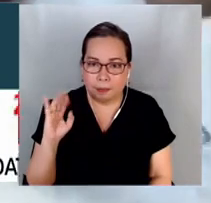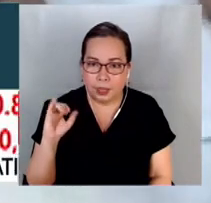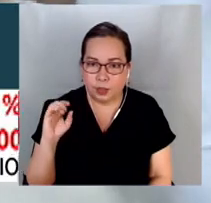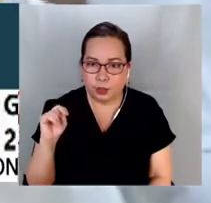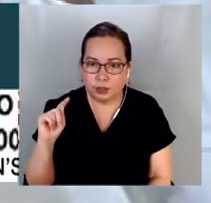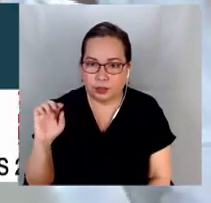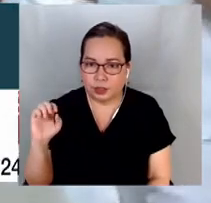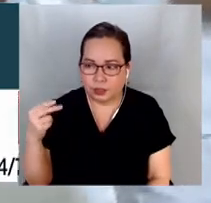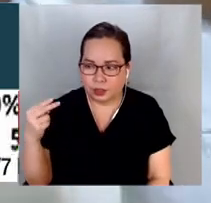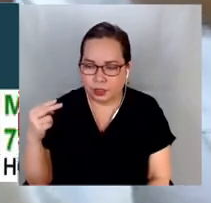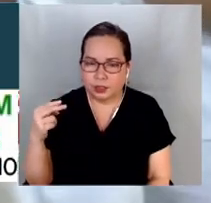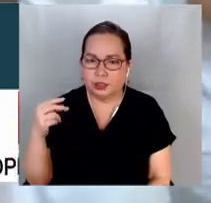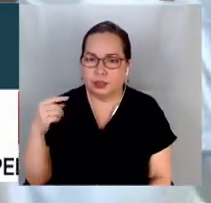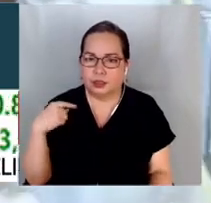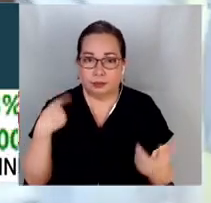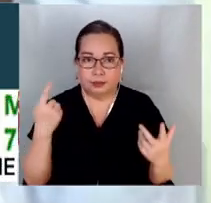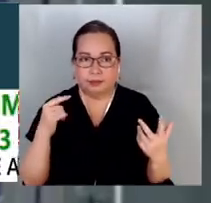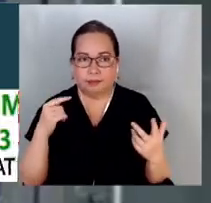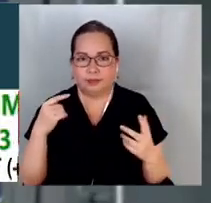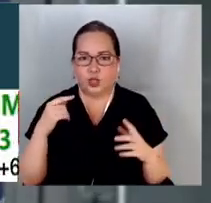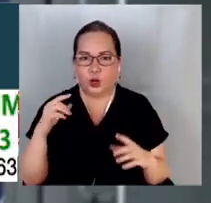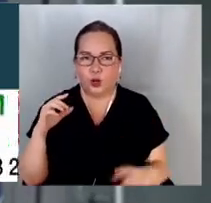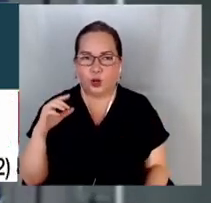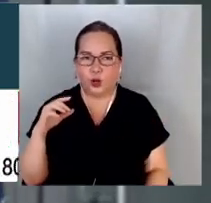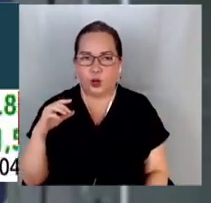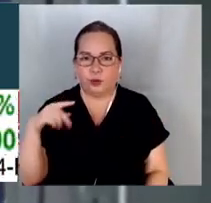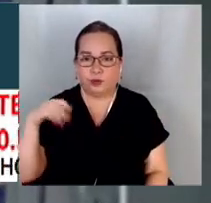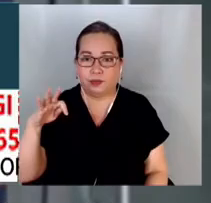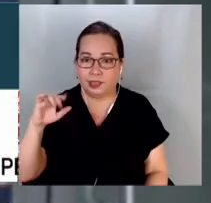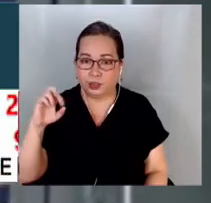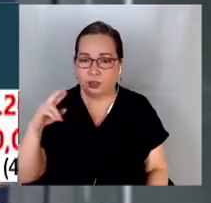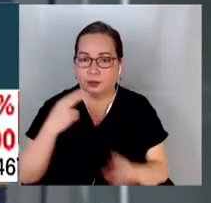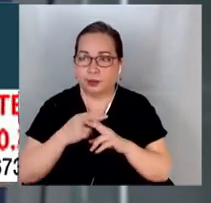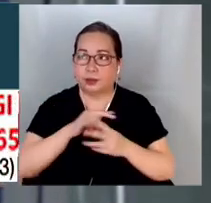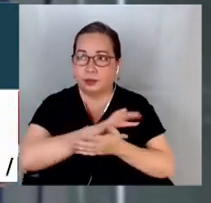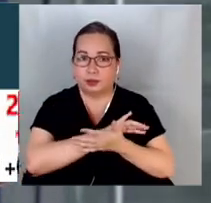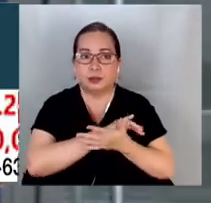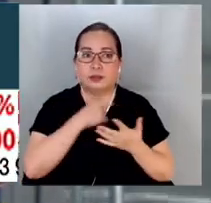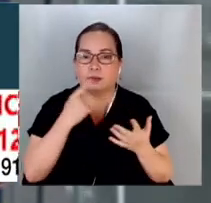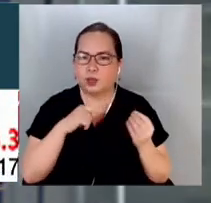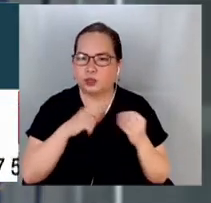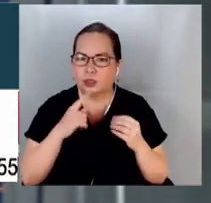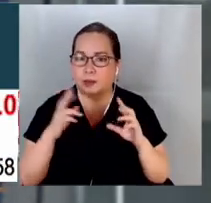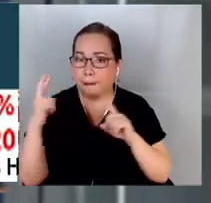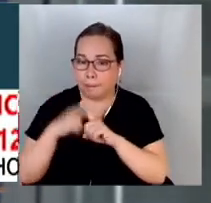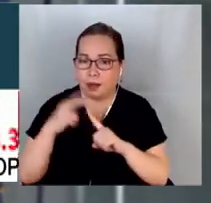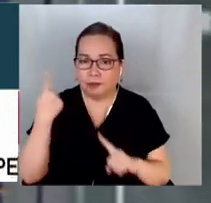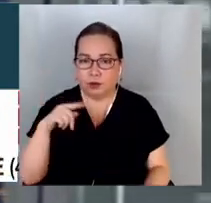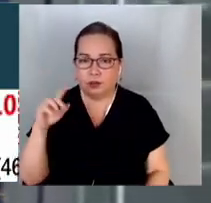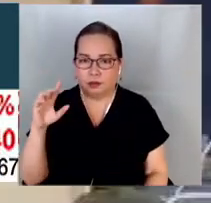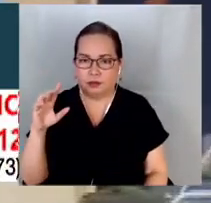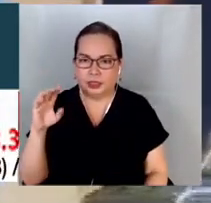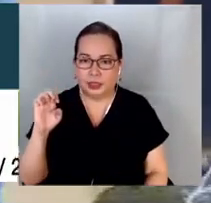distribute Covaxin, that's the name of the vaccine, also released a statement confirming their application with the FDA. Covaxin